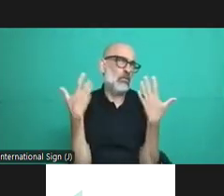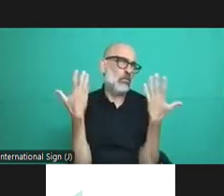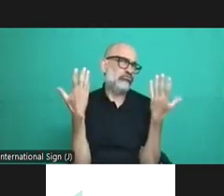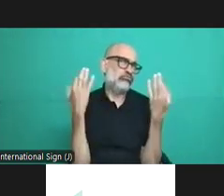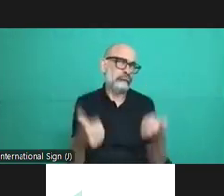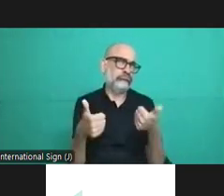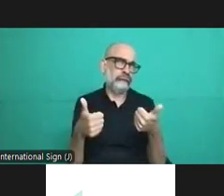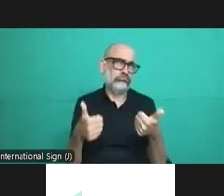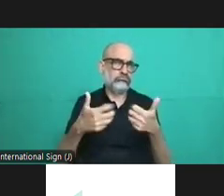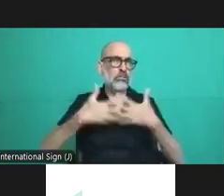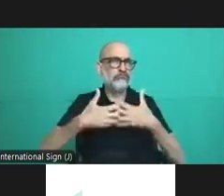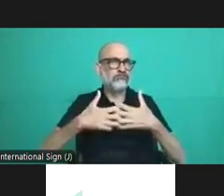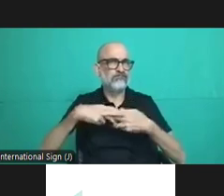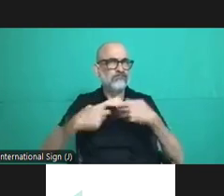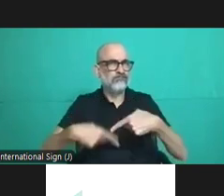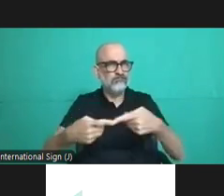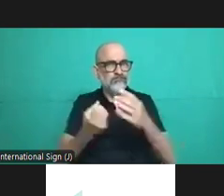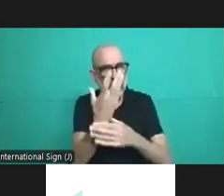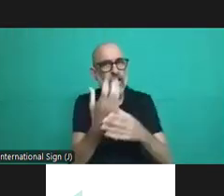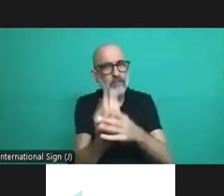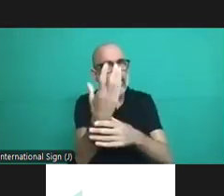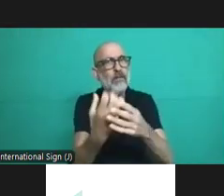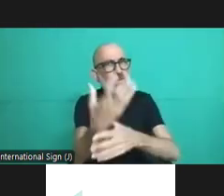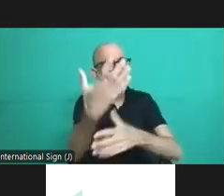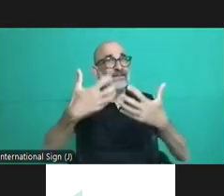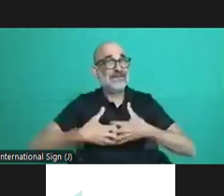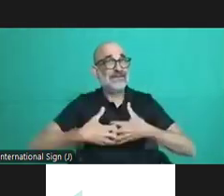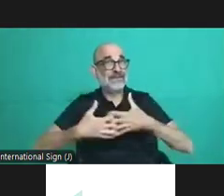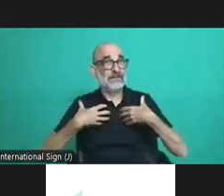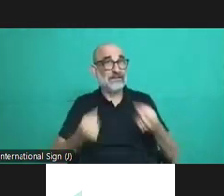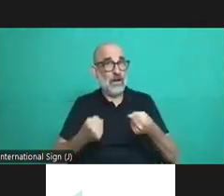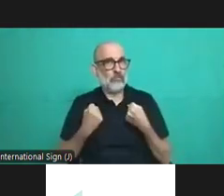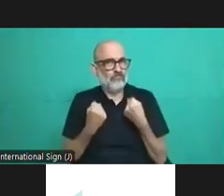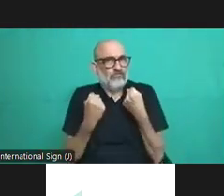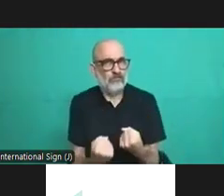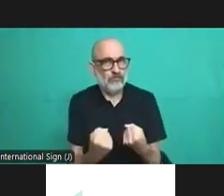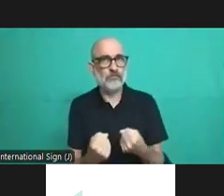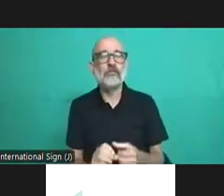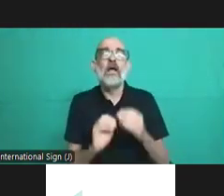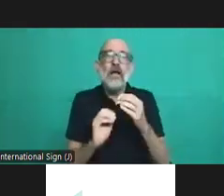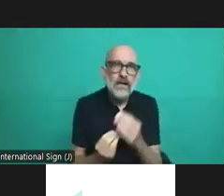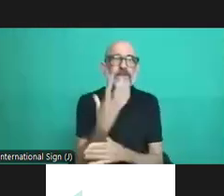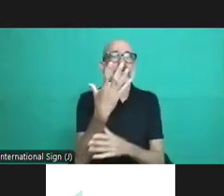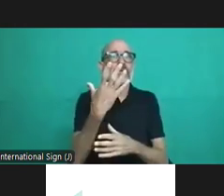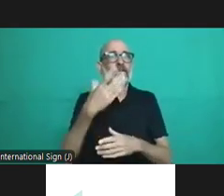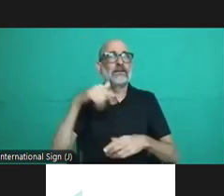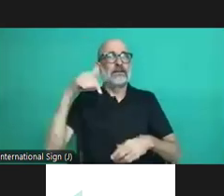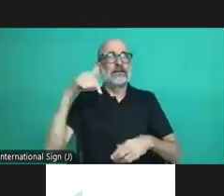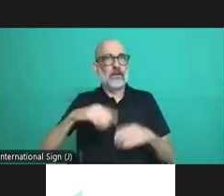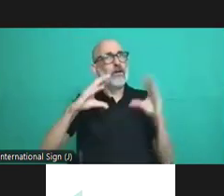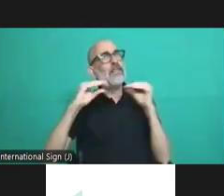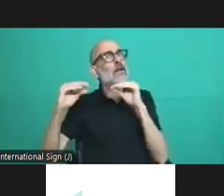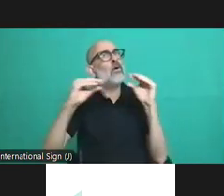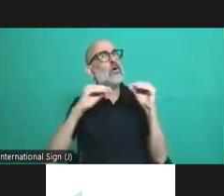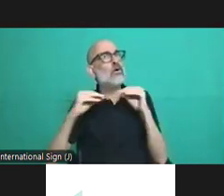dialogue initiative today should not end here. A crucial next step is to